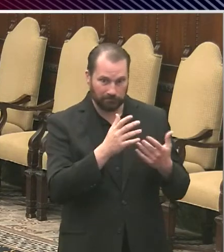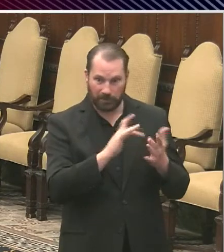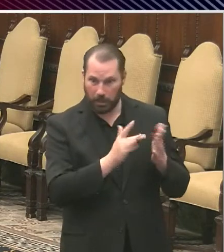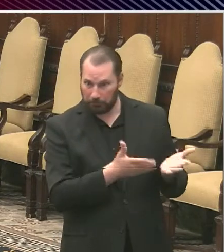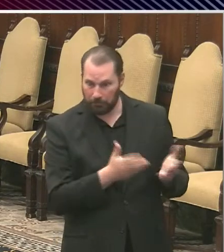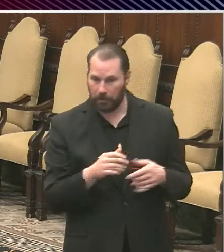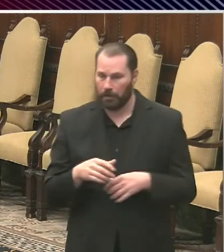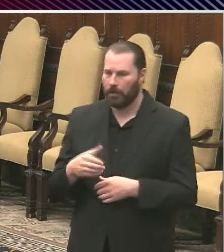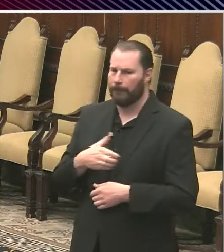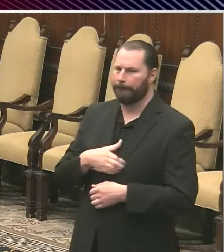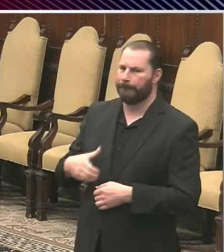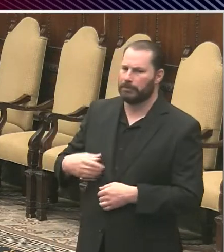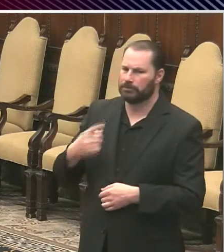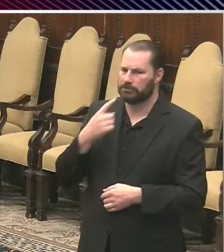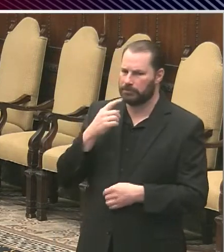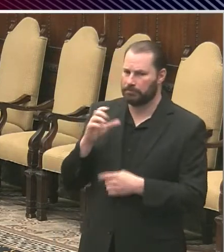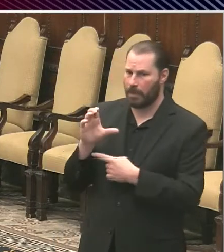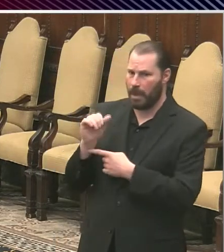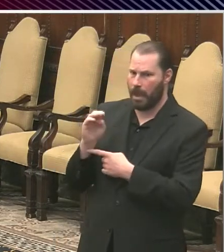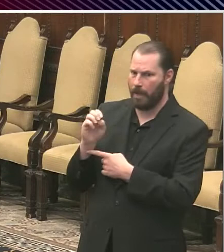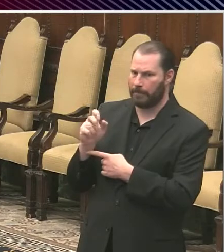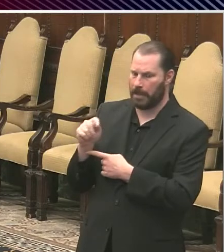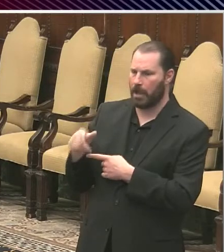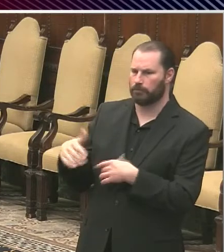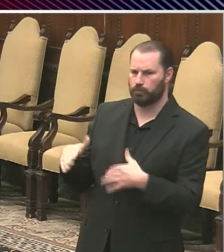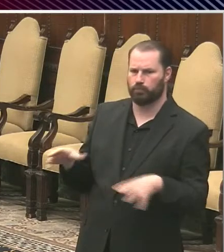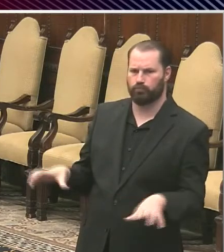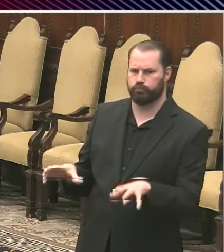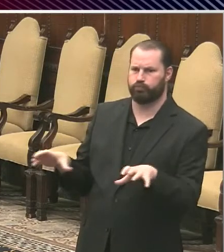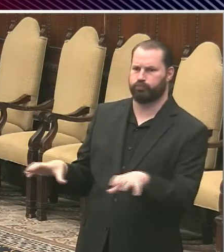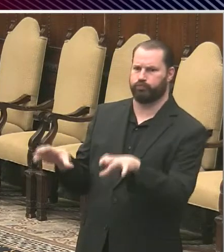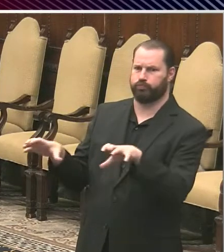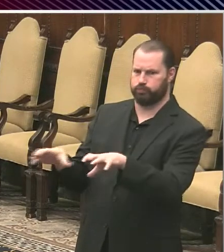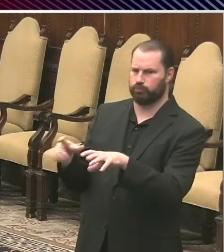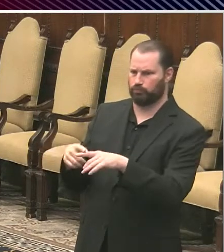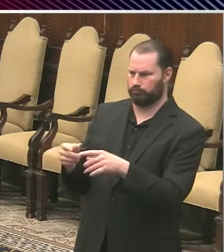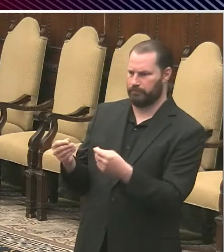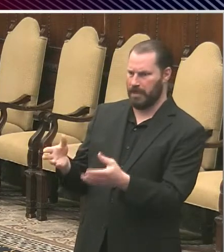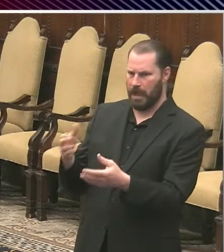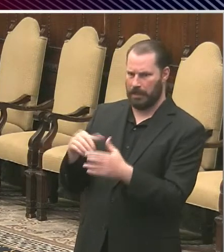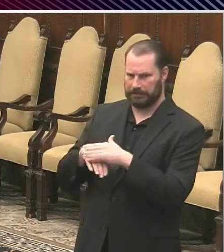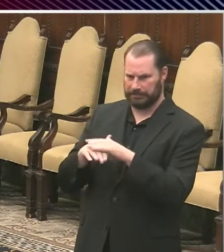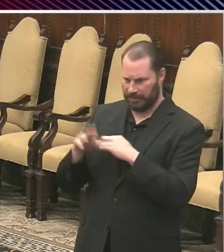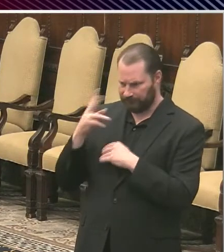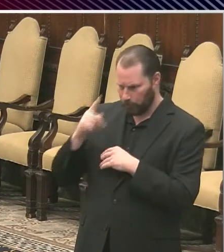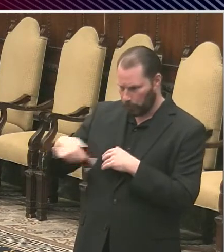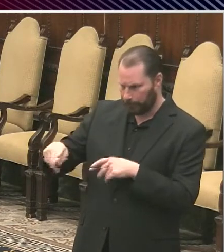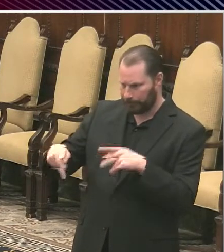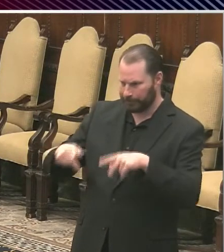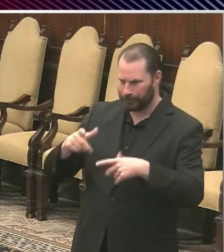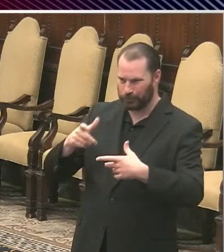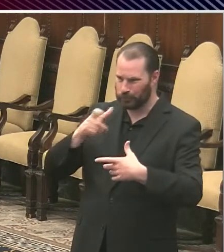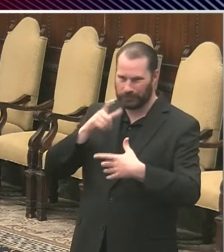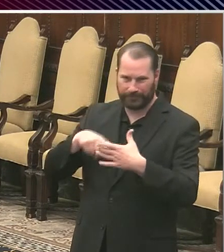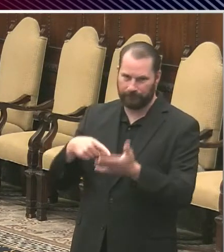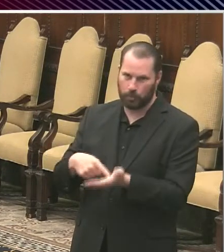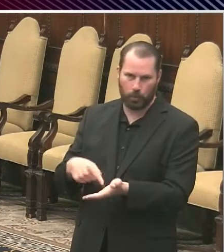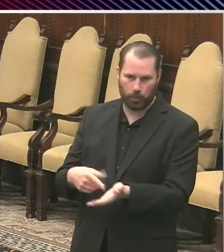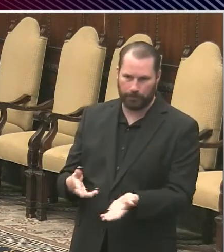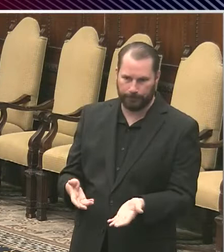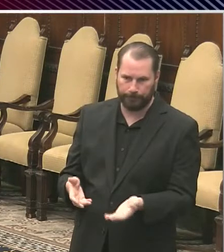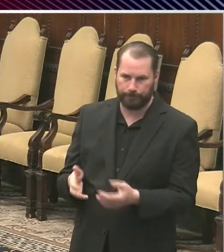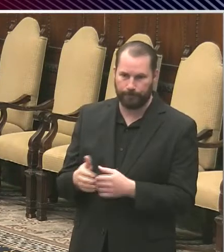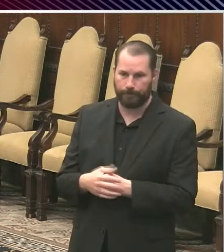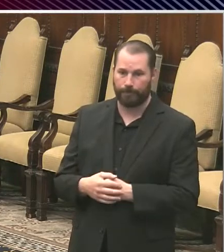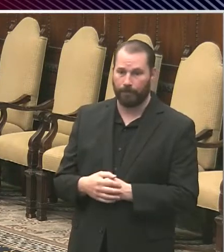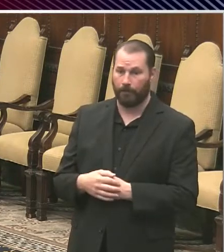access to people who can't afford it. We're working with the school district to identify the children whose homes do not have it and to try to make sure they